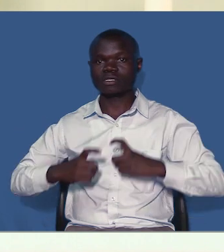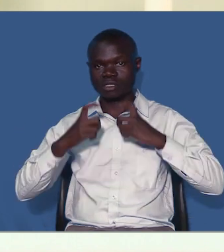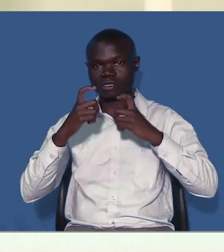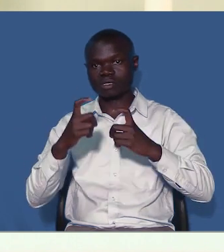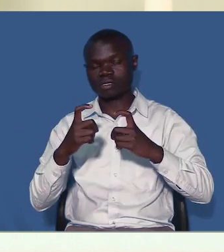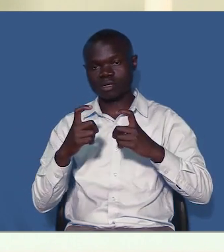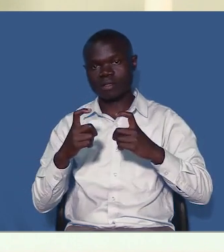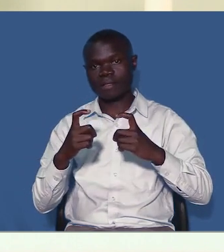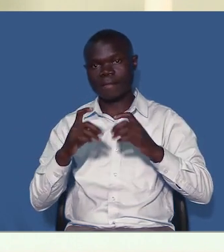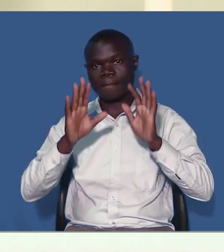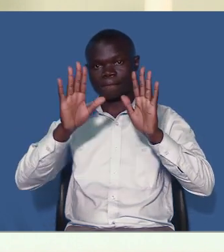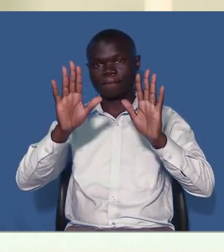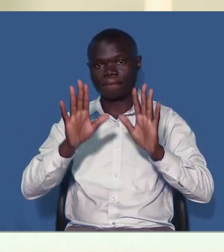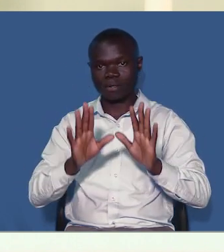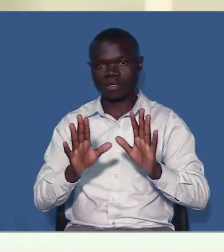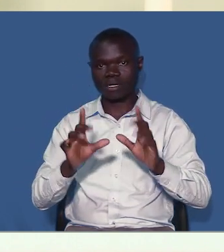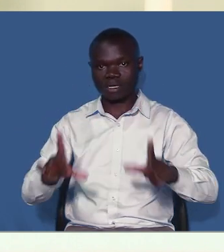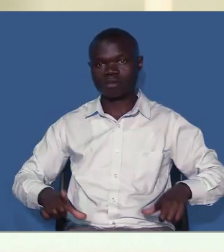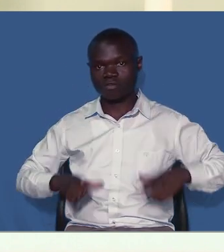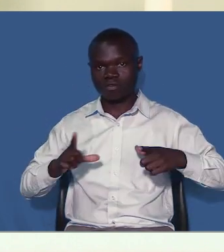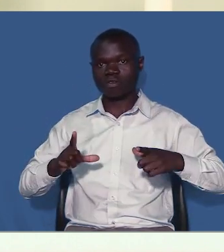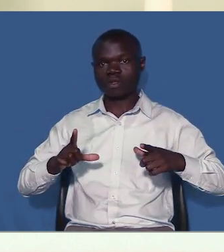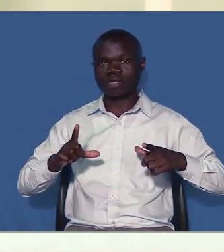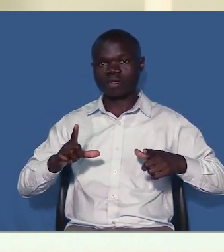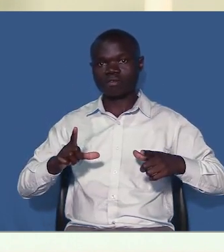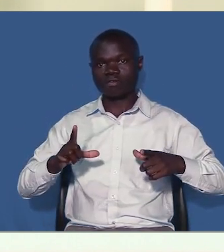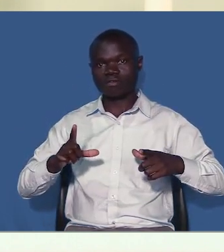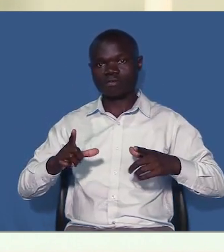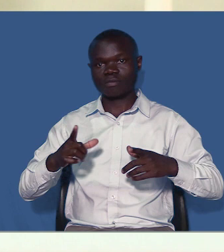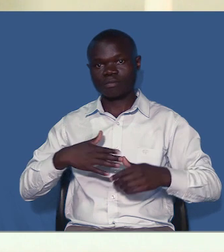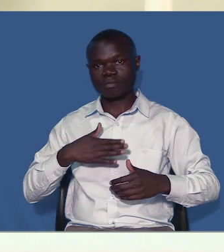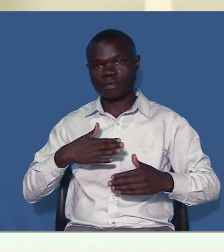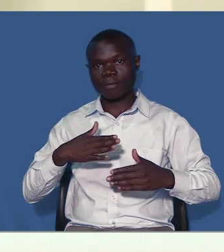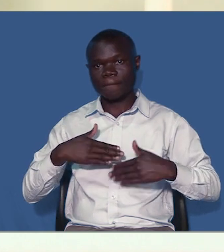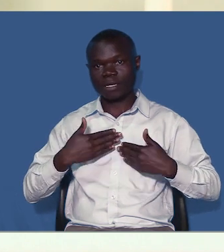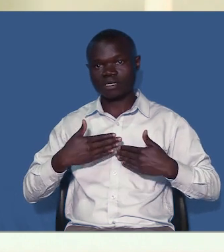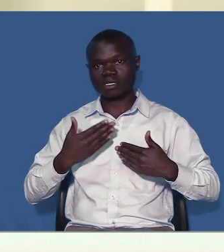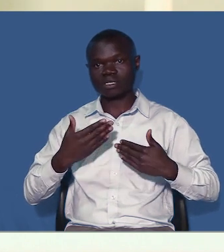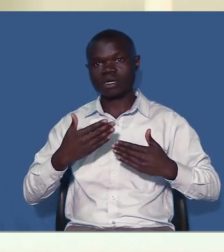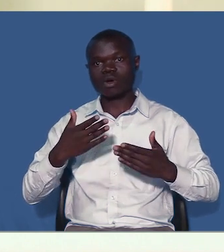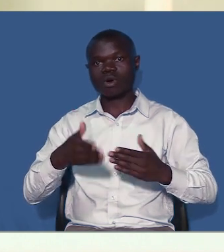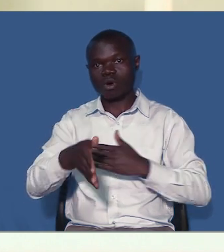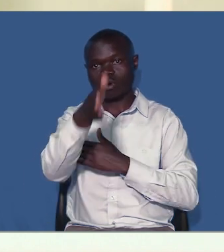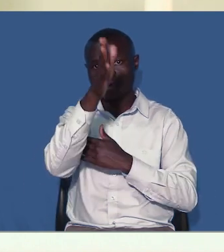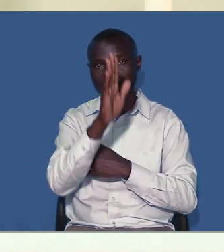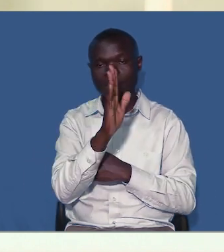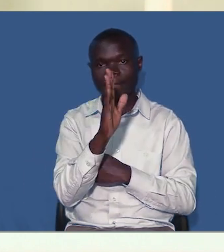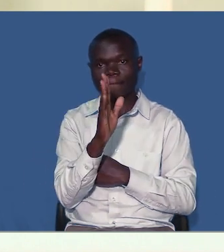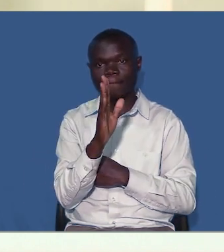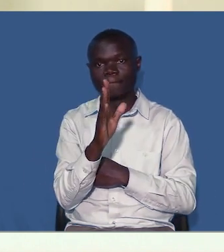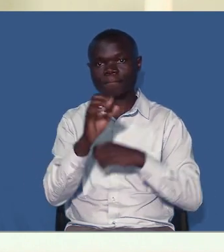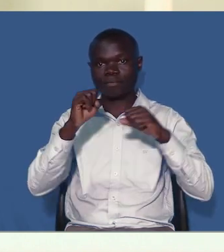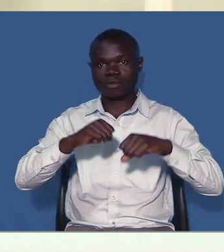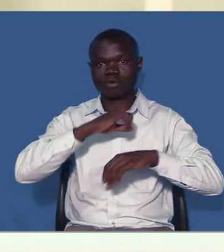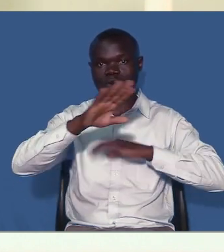pleasing to God. It is a call to repentance, acknowledging one's sins, and that we all